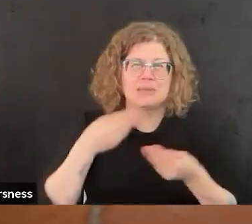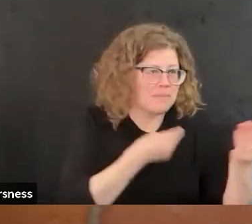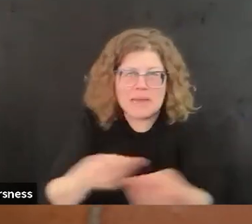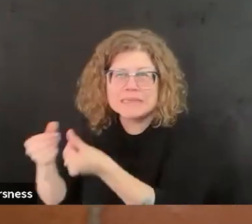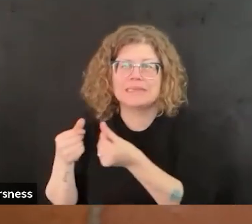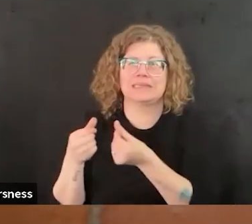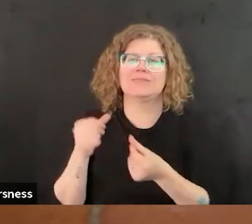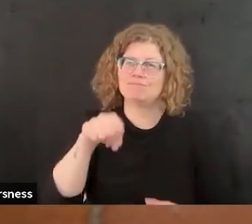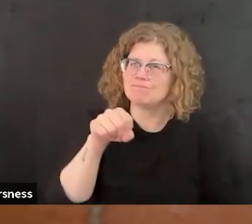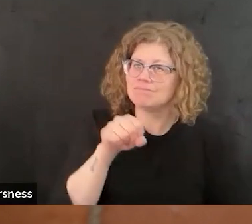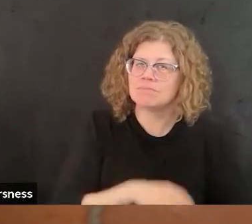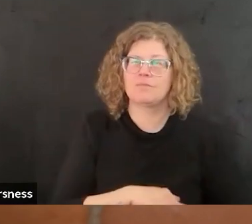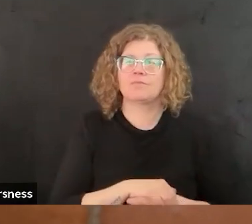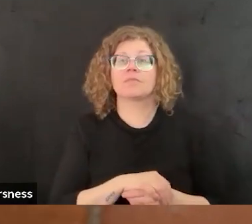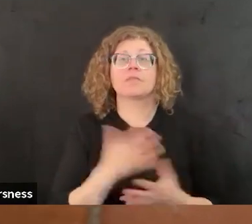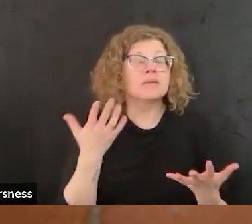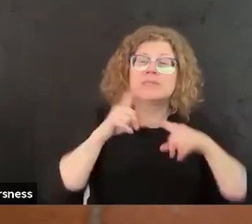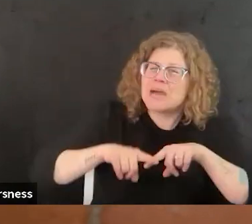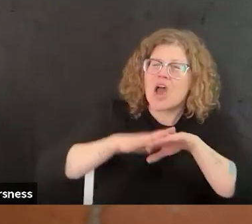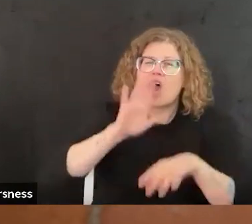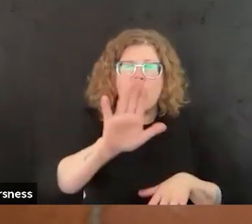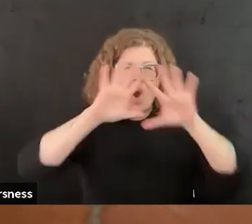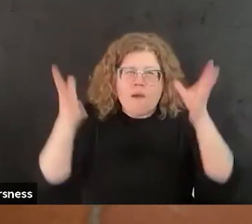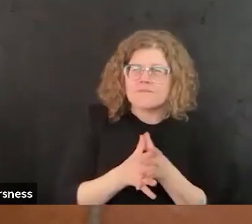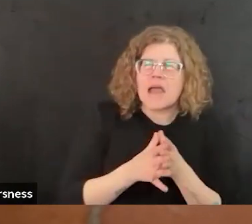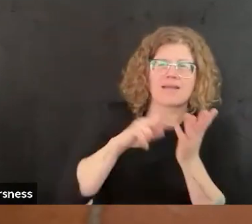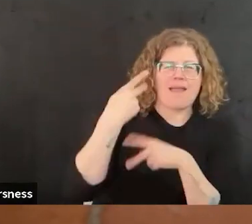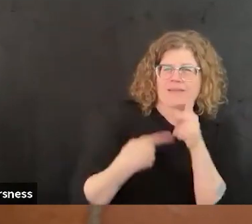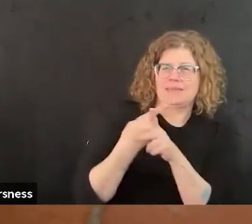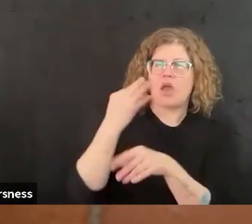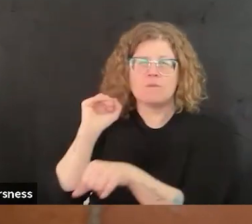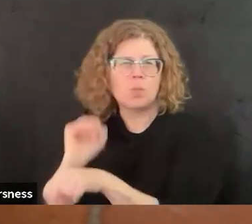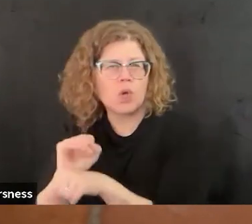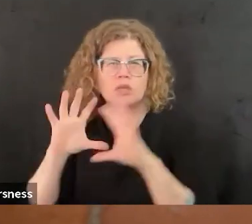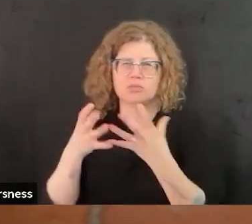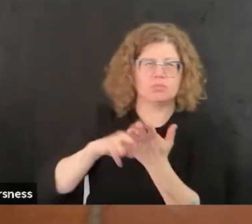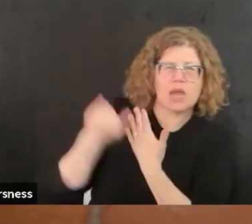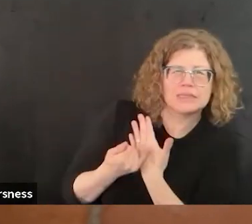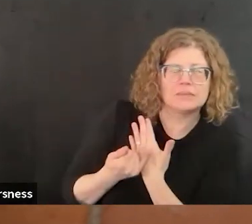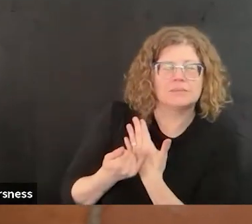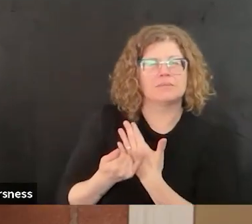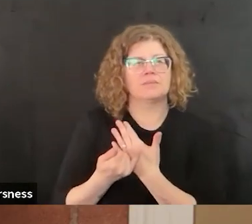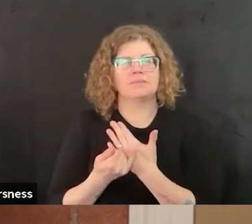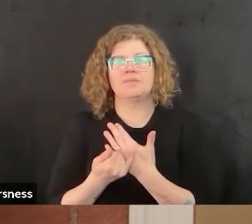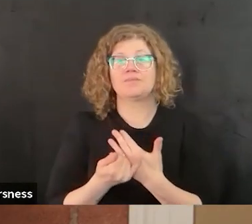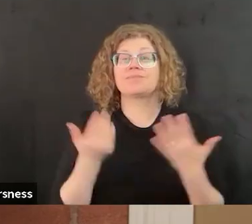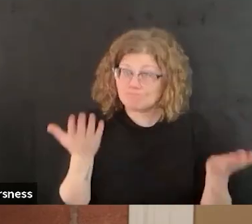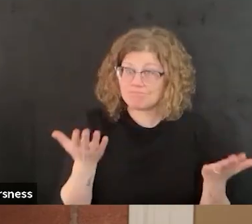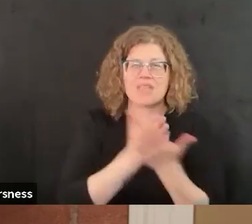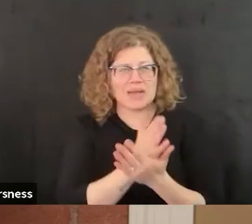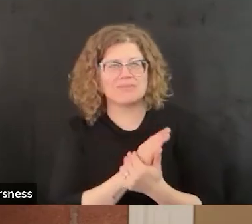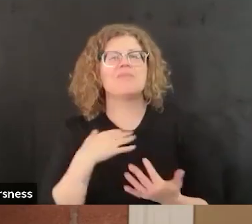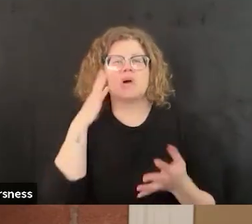some pieces might be left out based on what the overall scope of work is for that particular project. The way